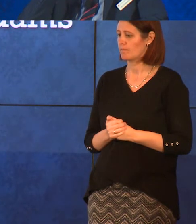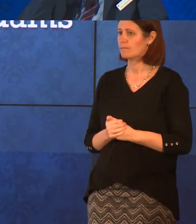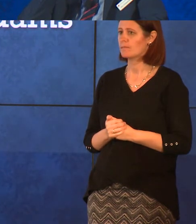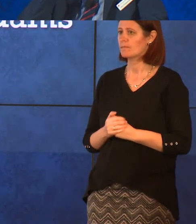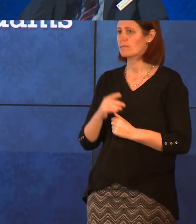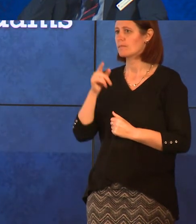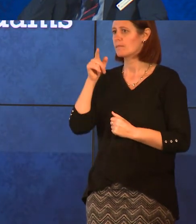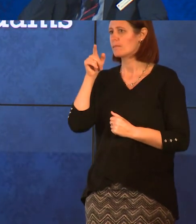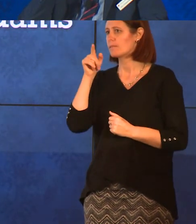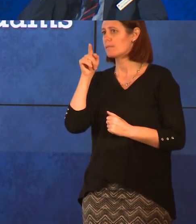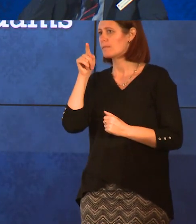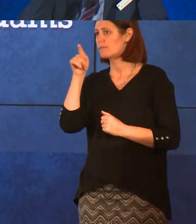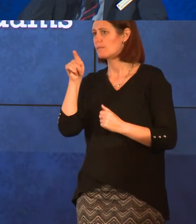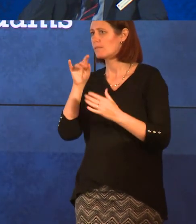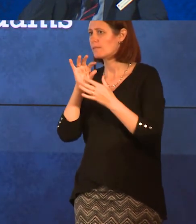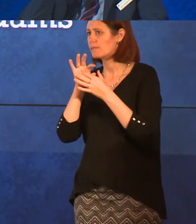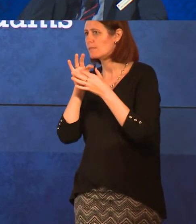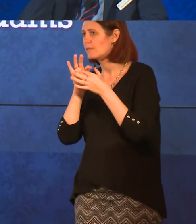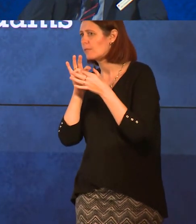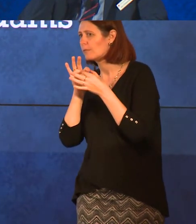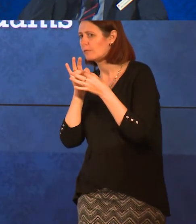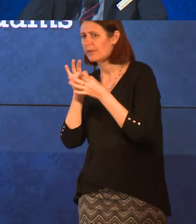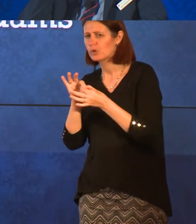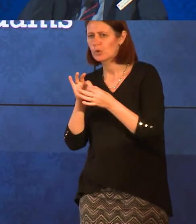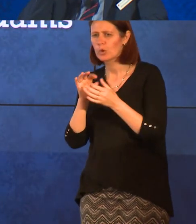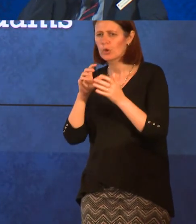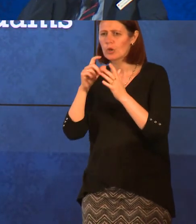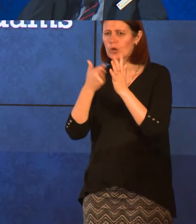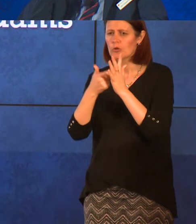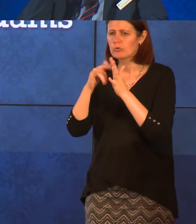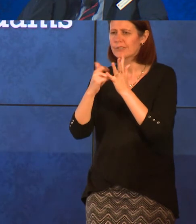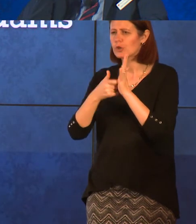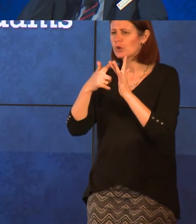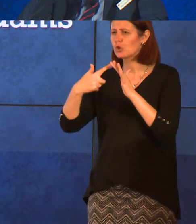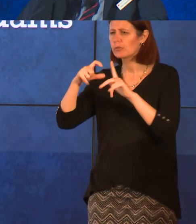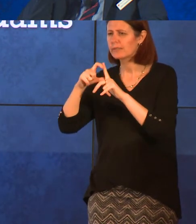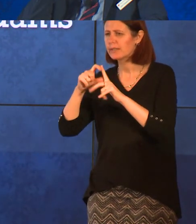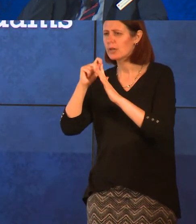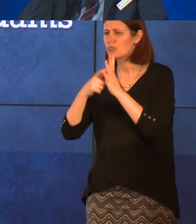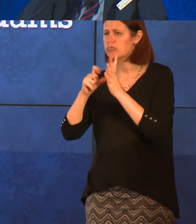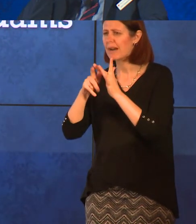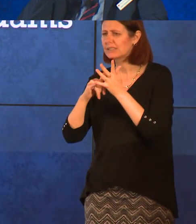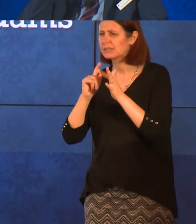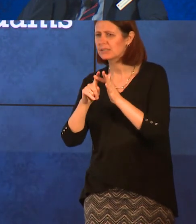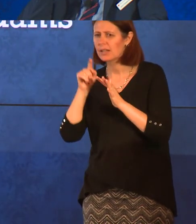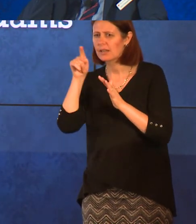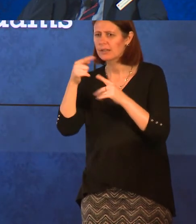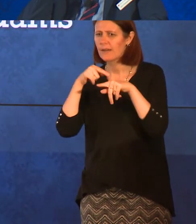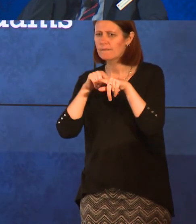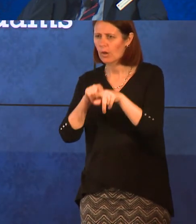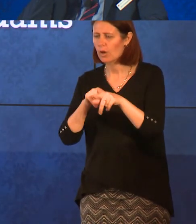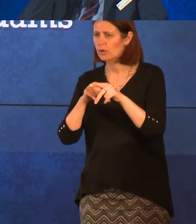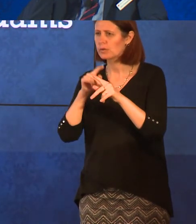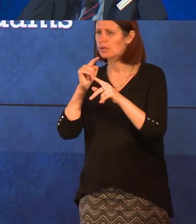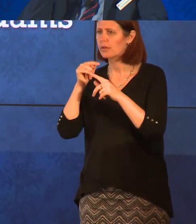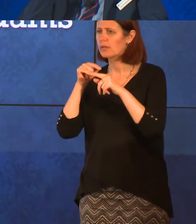This question is in regards to restrictive practice. So I know that restrictive practices were governed by their own law, but